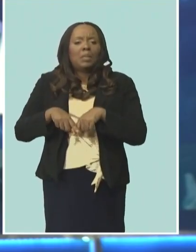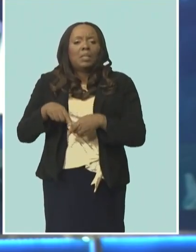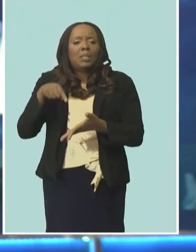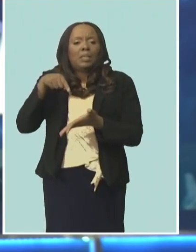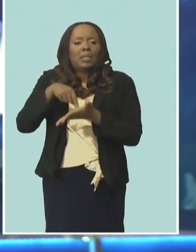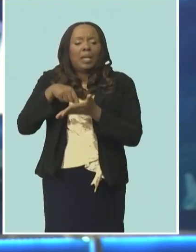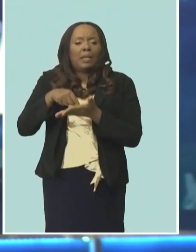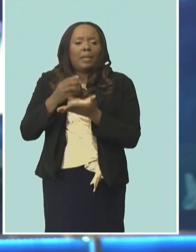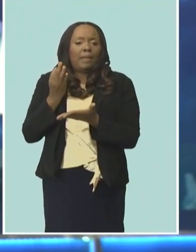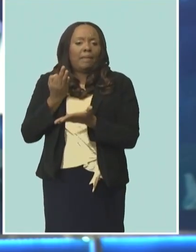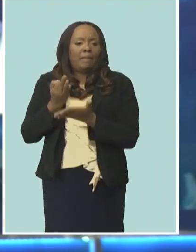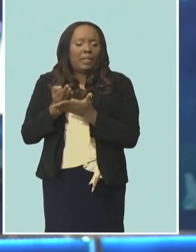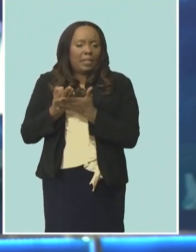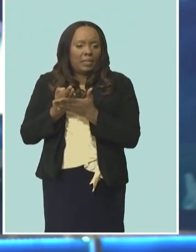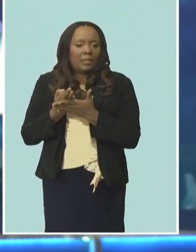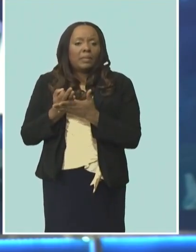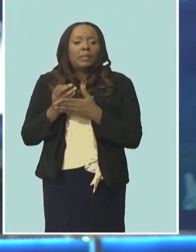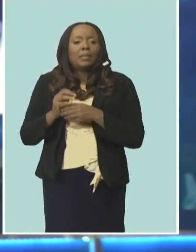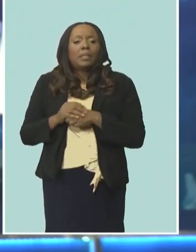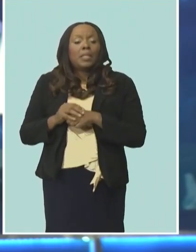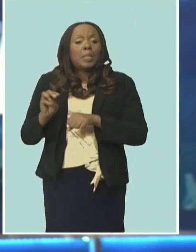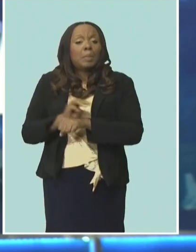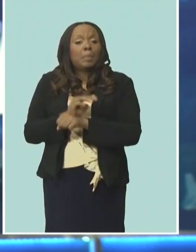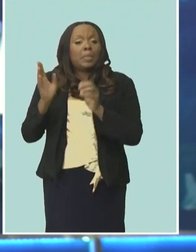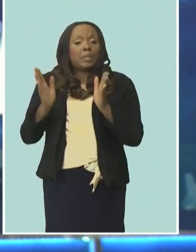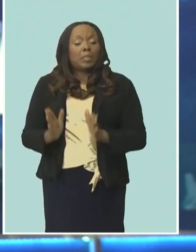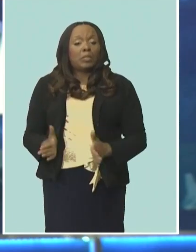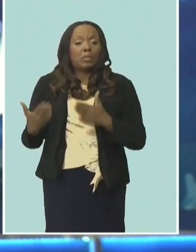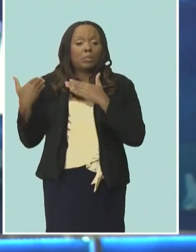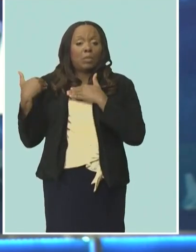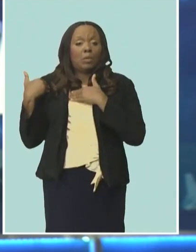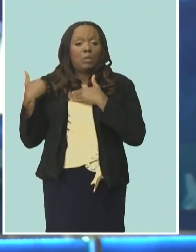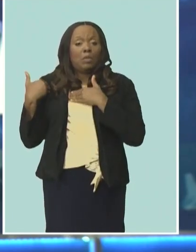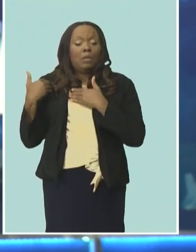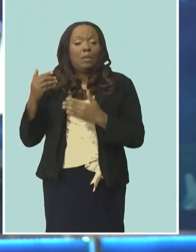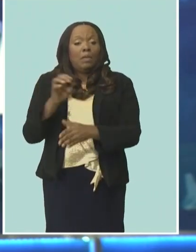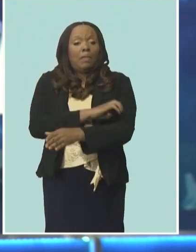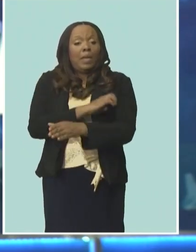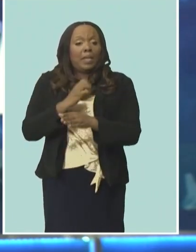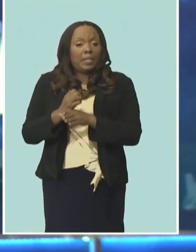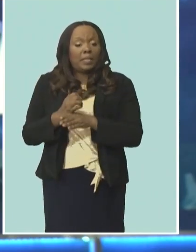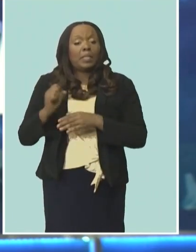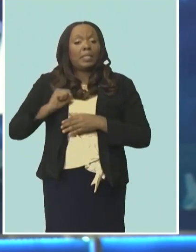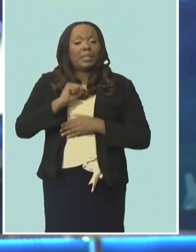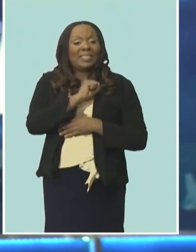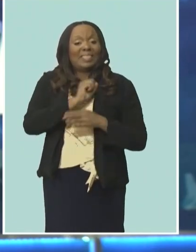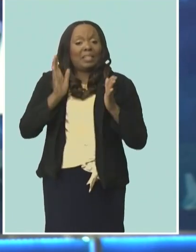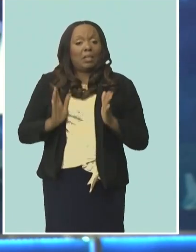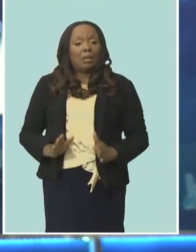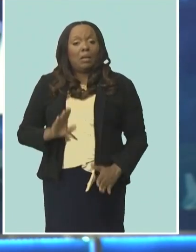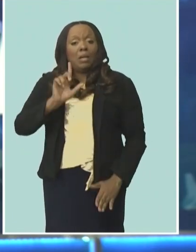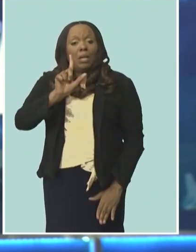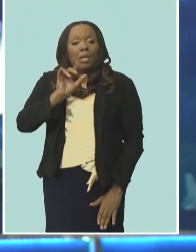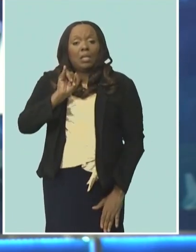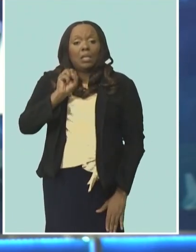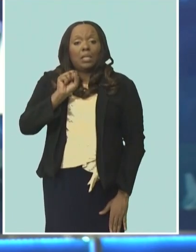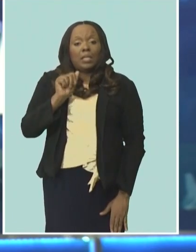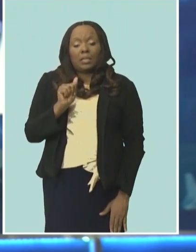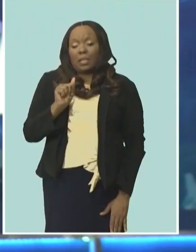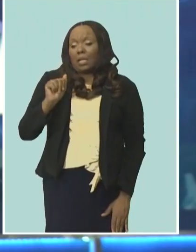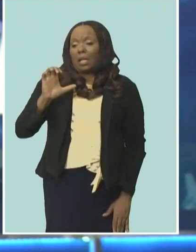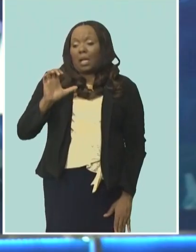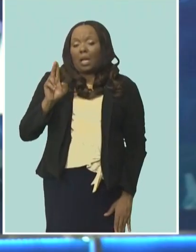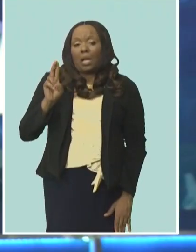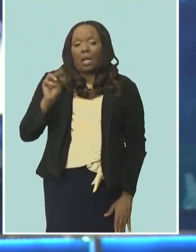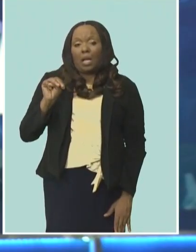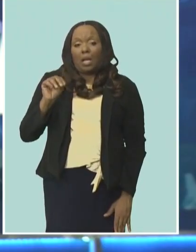debt financing. That's according to Minister of Energy and Business Senator Lisa Cummins. She says it is concerning that small business owners